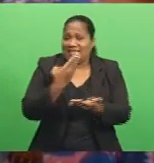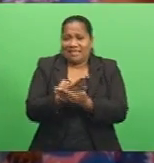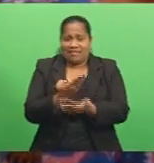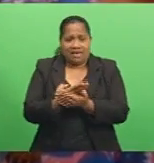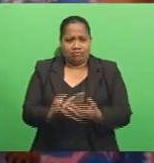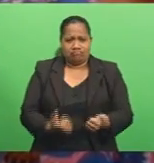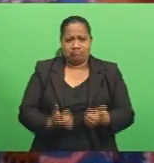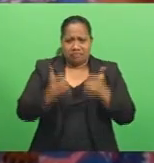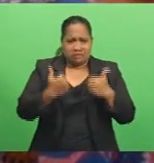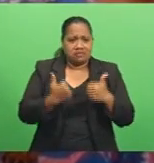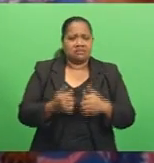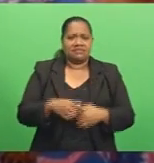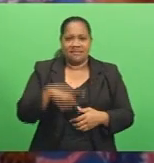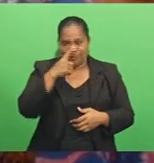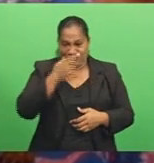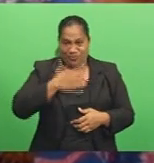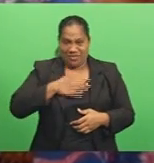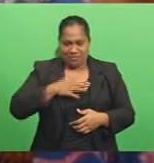and what I can say,